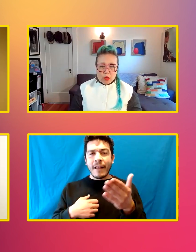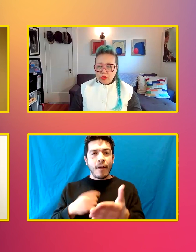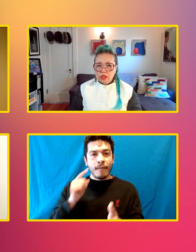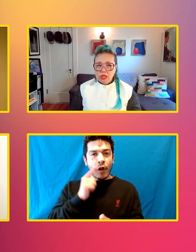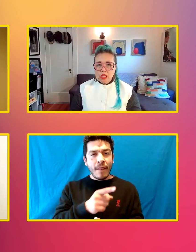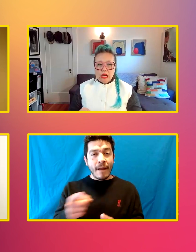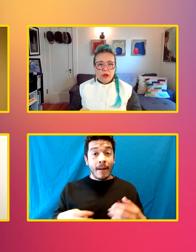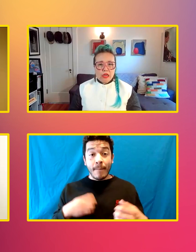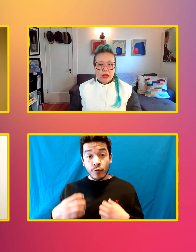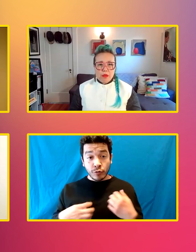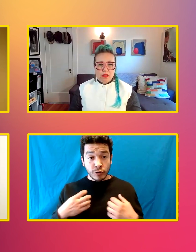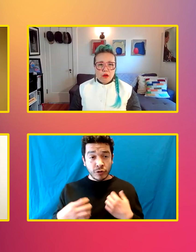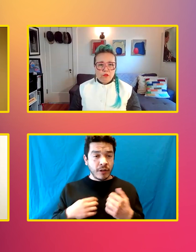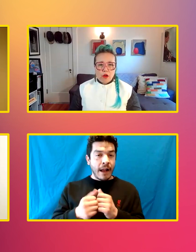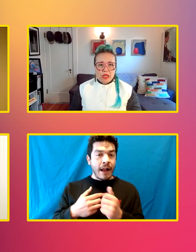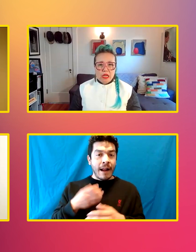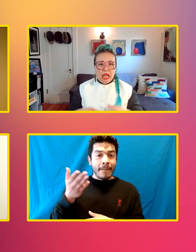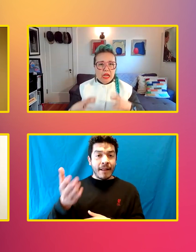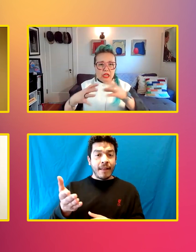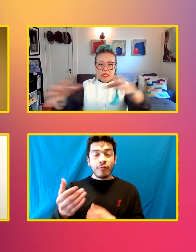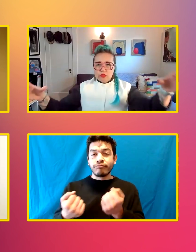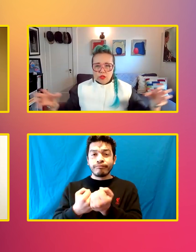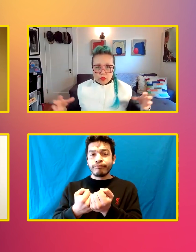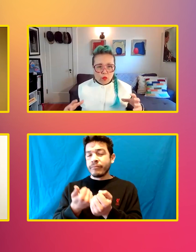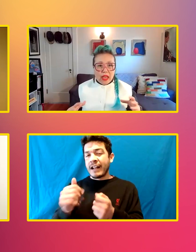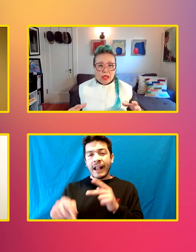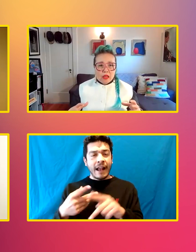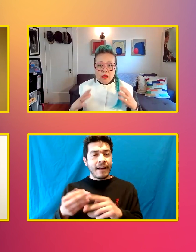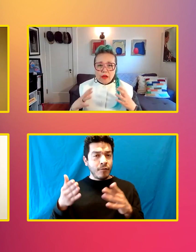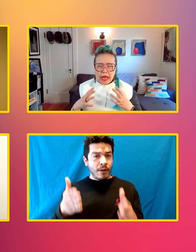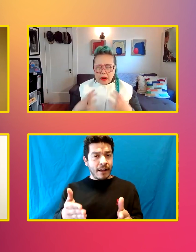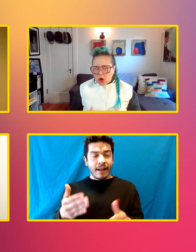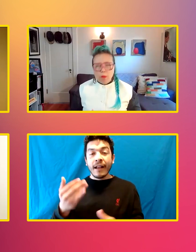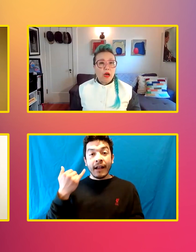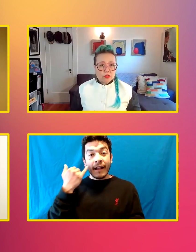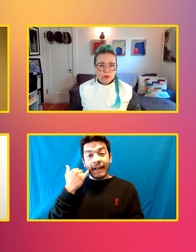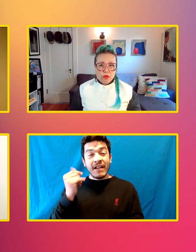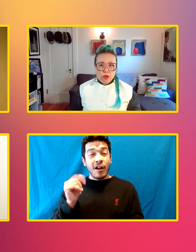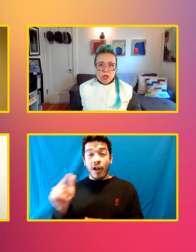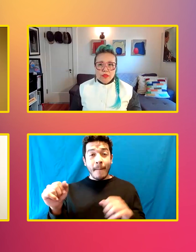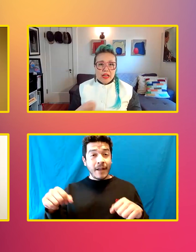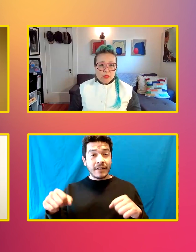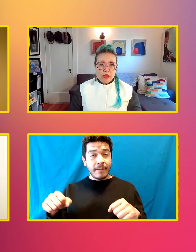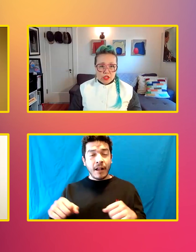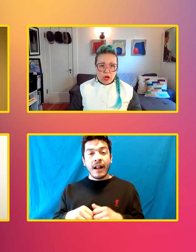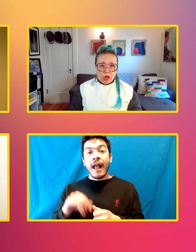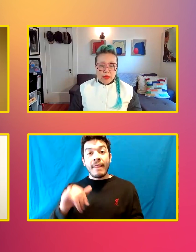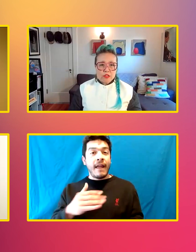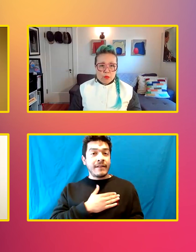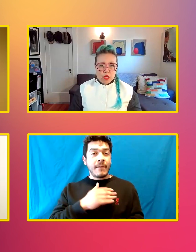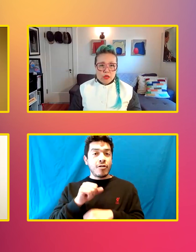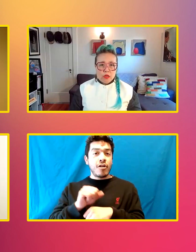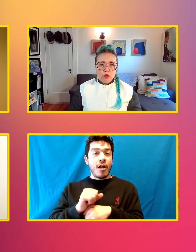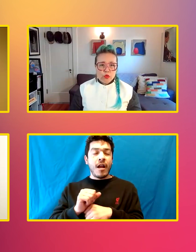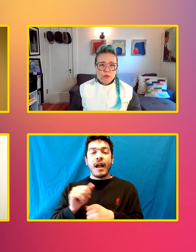them emotionally? How can I be there from in any kind of structural way, if at all possible? That's my job